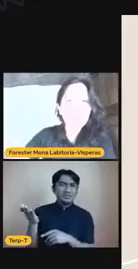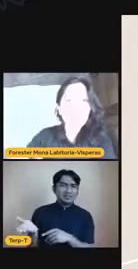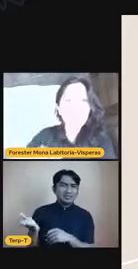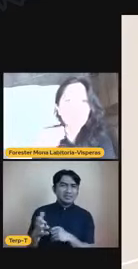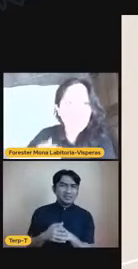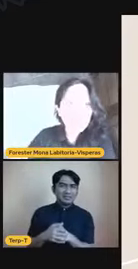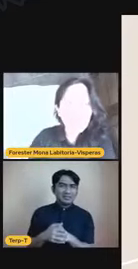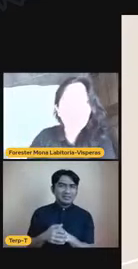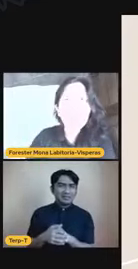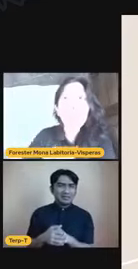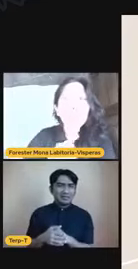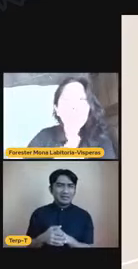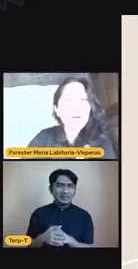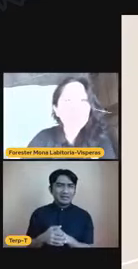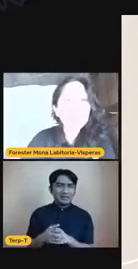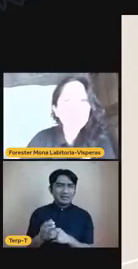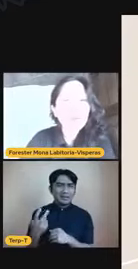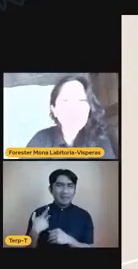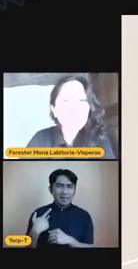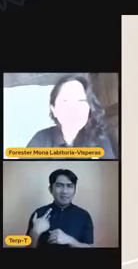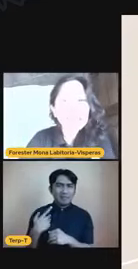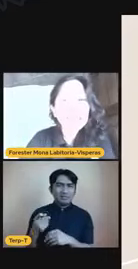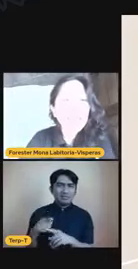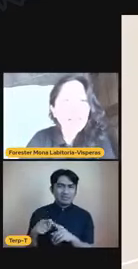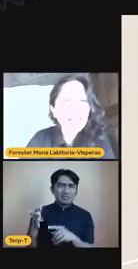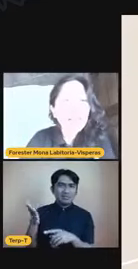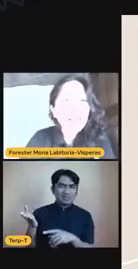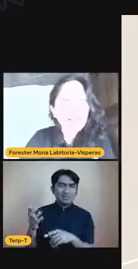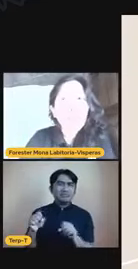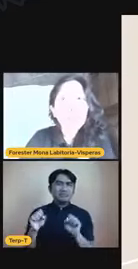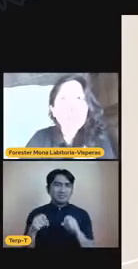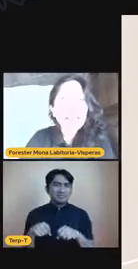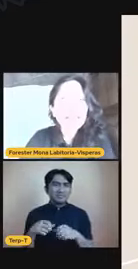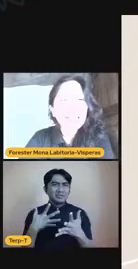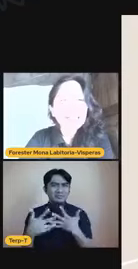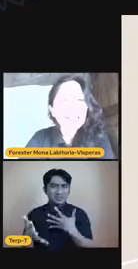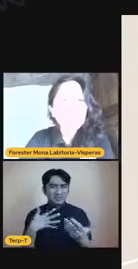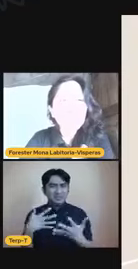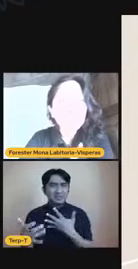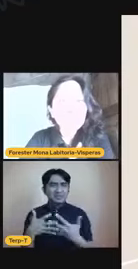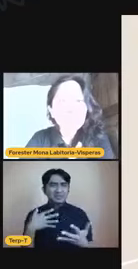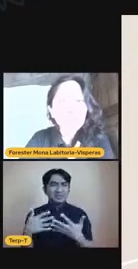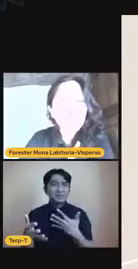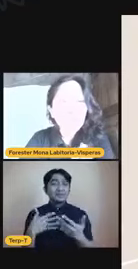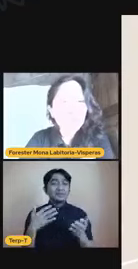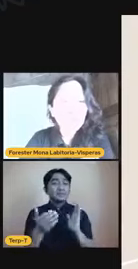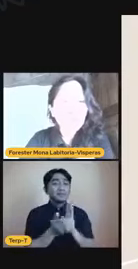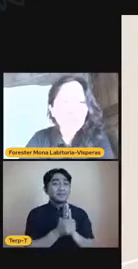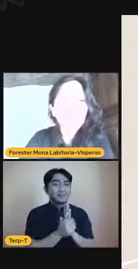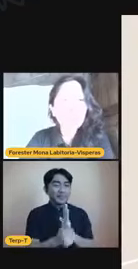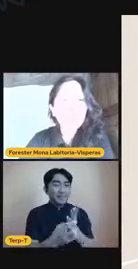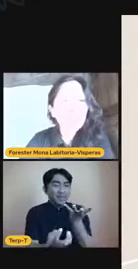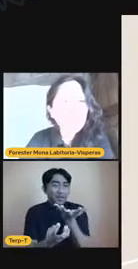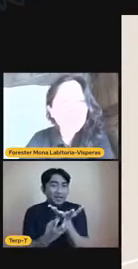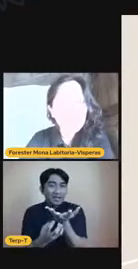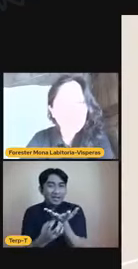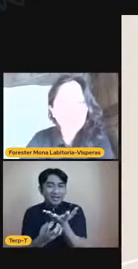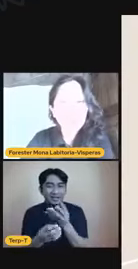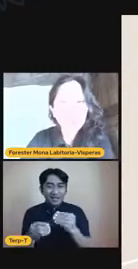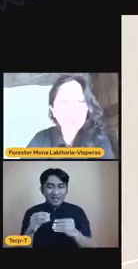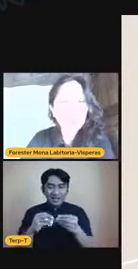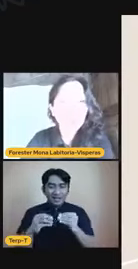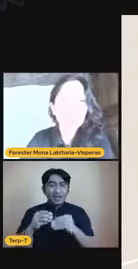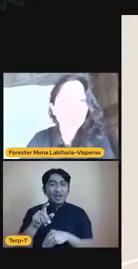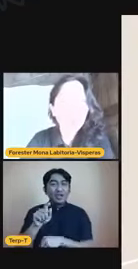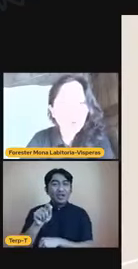paralyzed from the neck down. But miskin na, yung talent lang natin is magluto ng turon. Pero siya yung